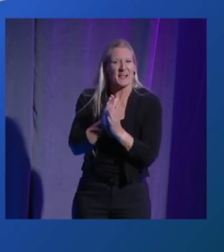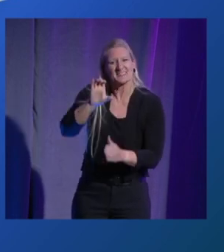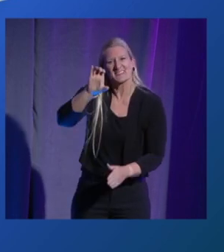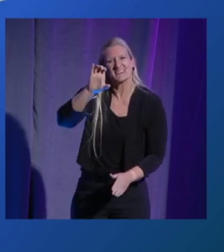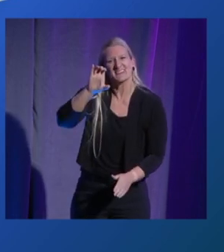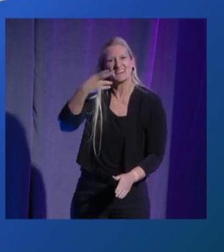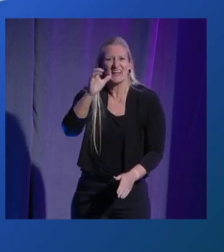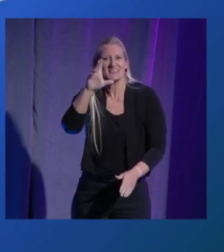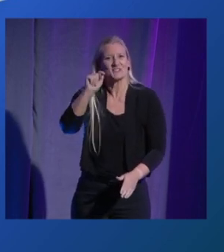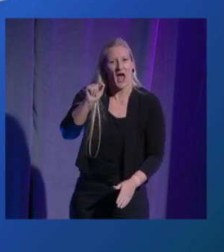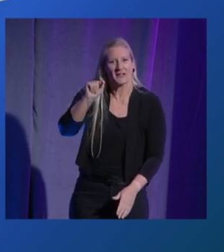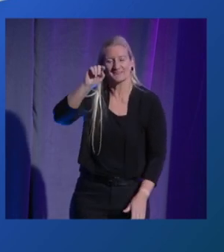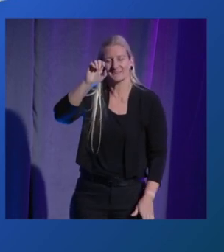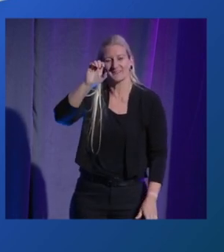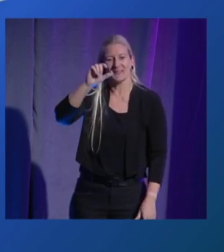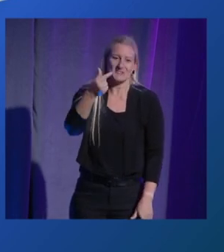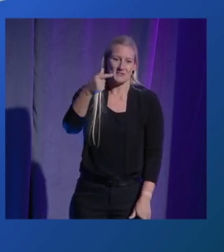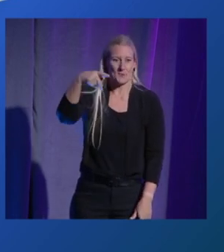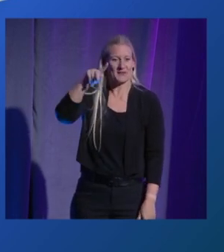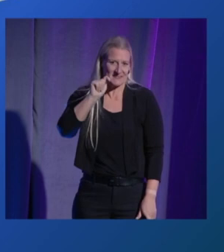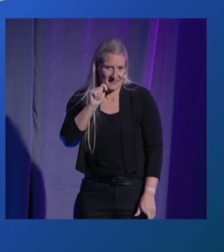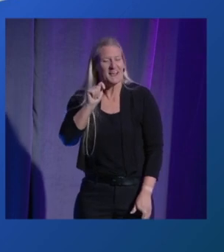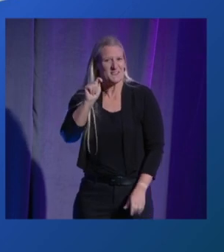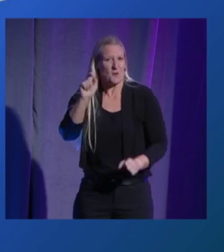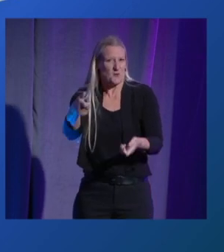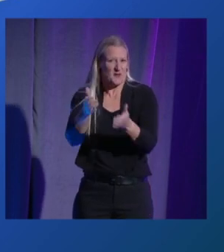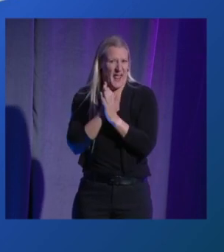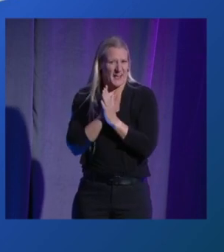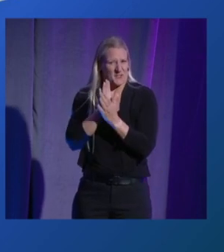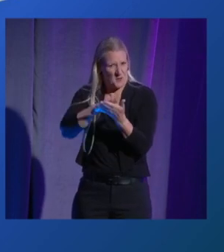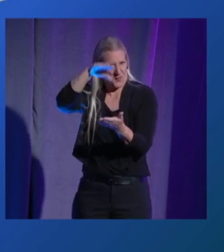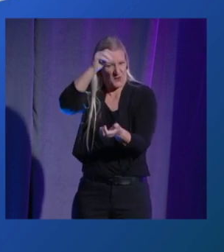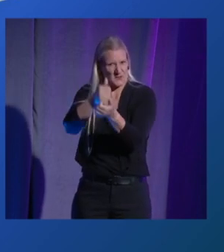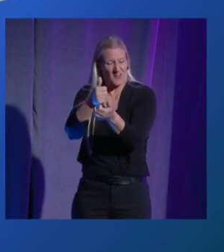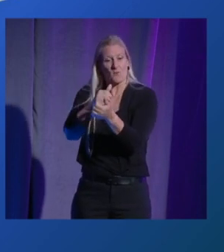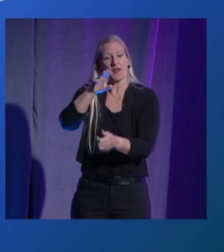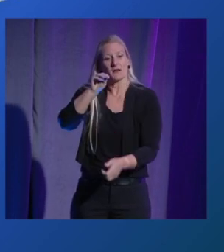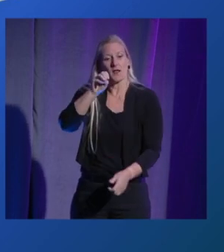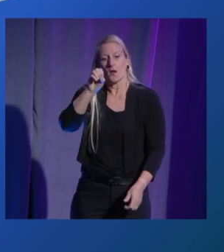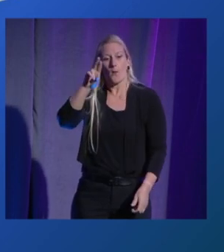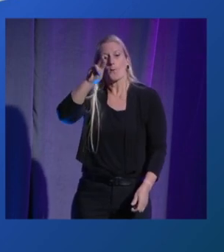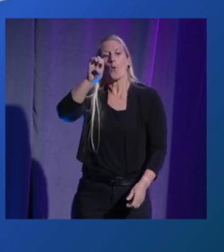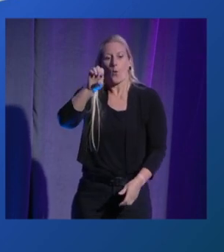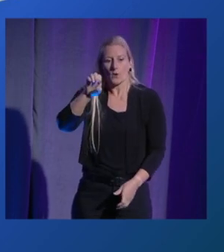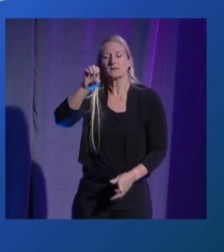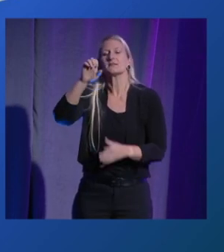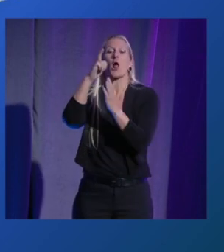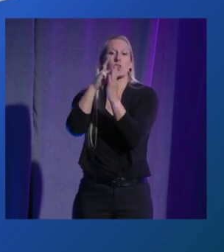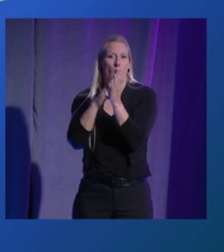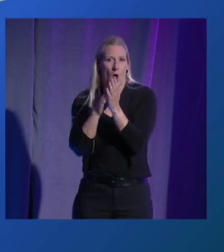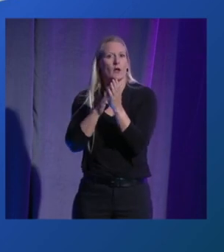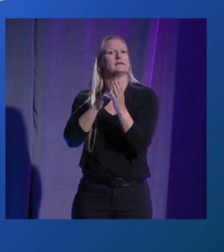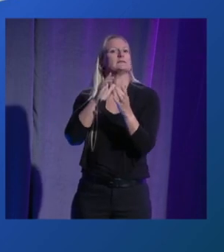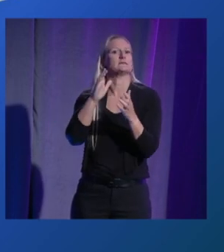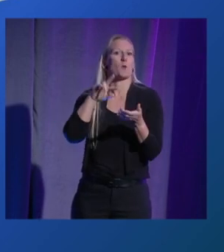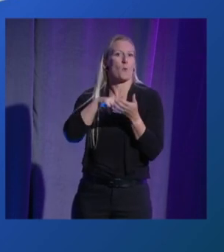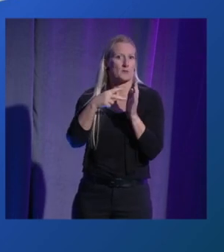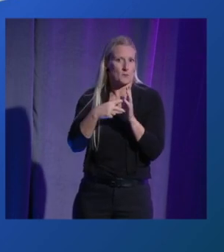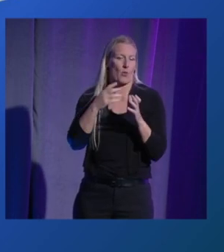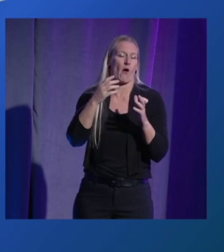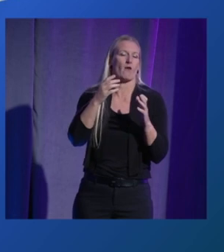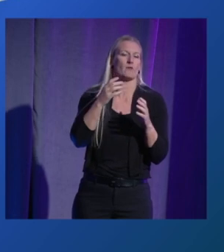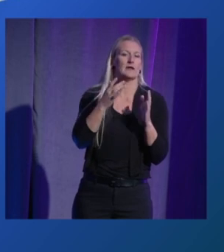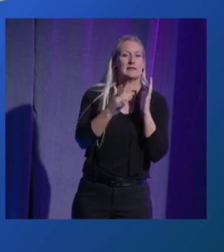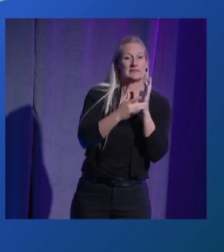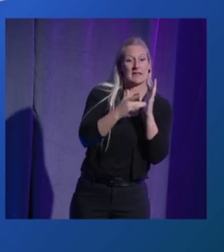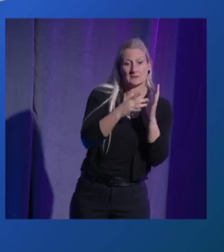what Moors law is so you can do that on your own time but Moors law is a principle of both economics and uh technology that allows us